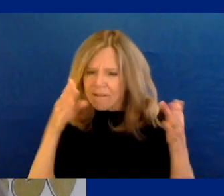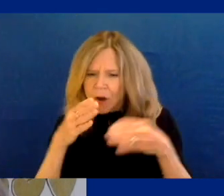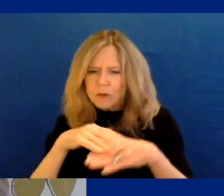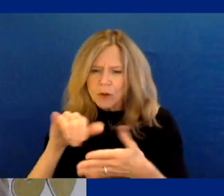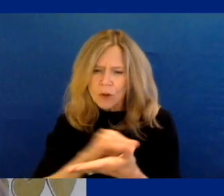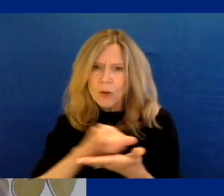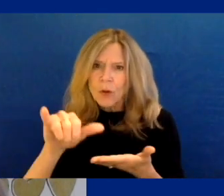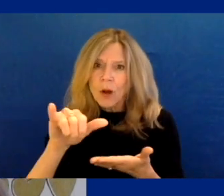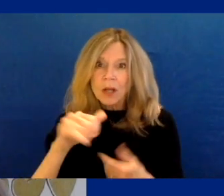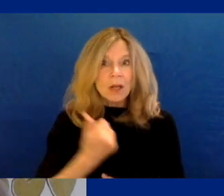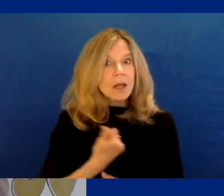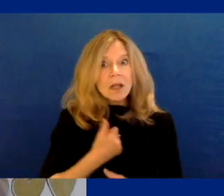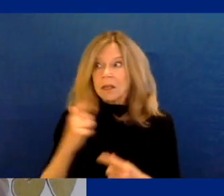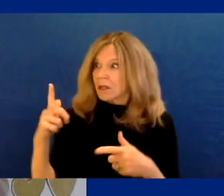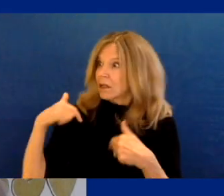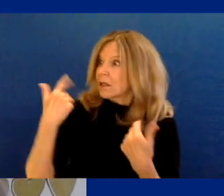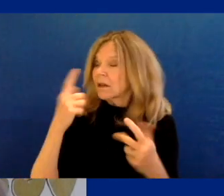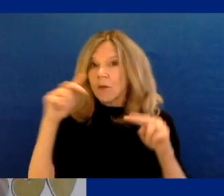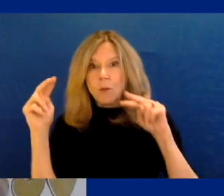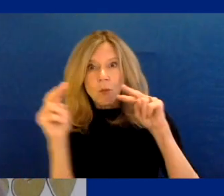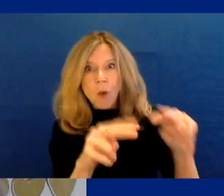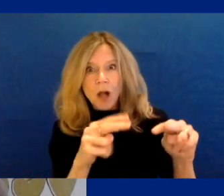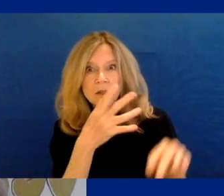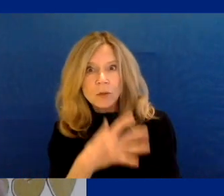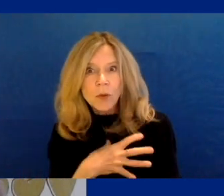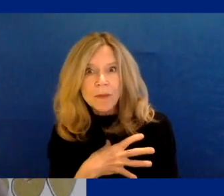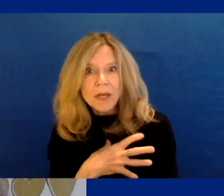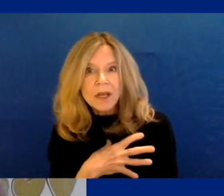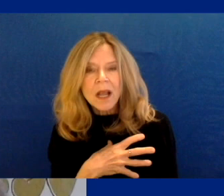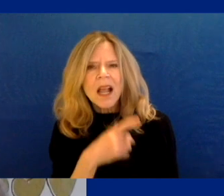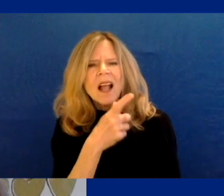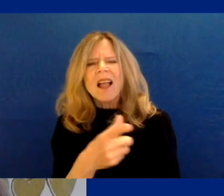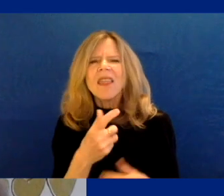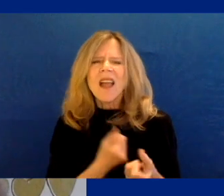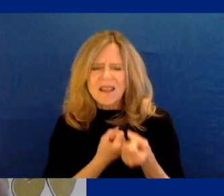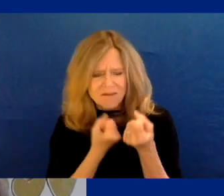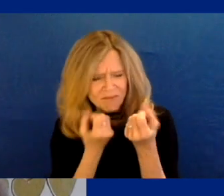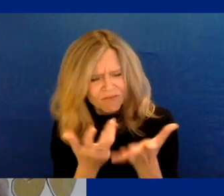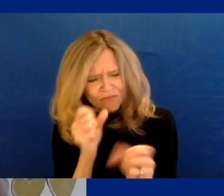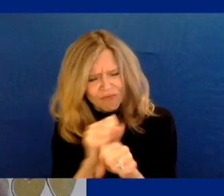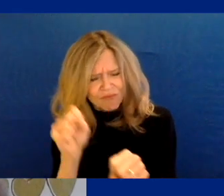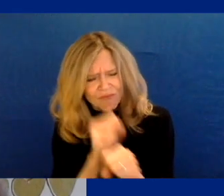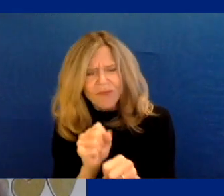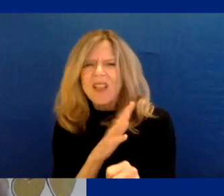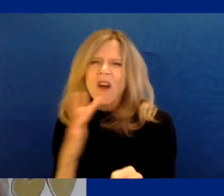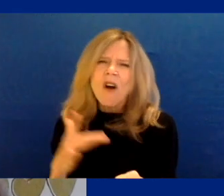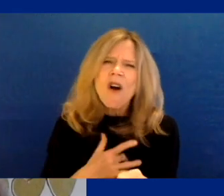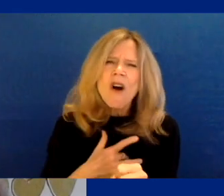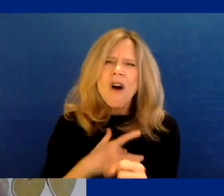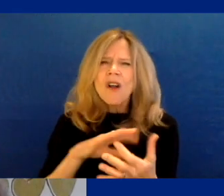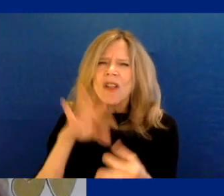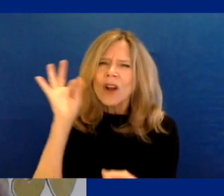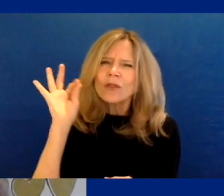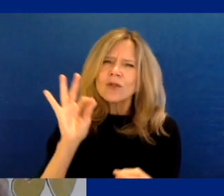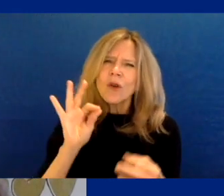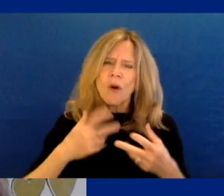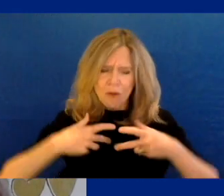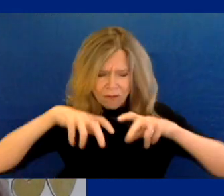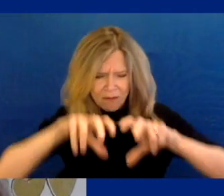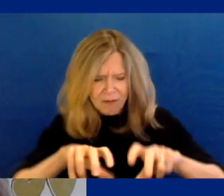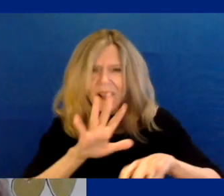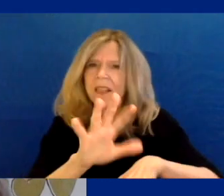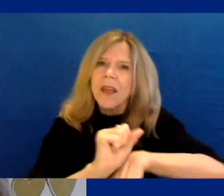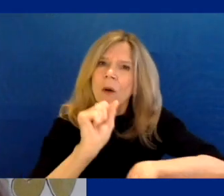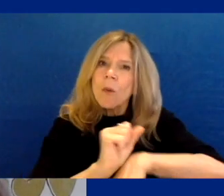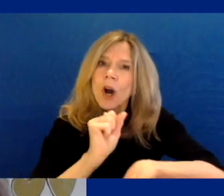York City. I have turned to these women myself for years for their reporting. Pouring out their hearts and souls into their work for